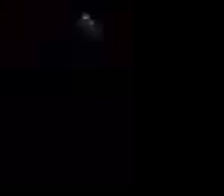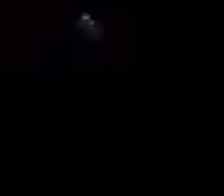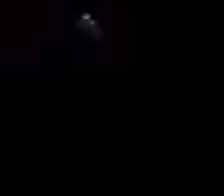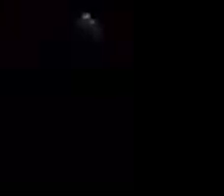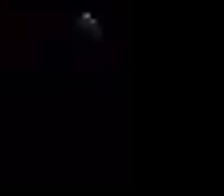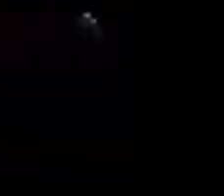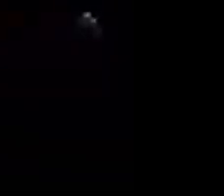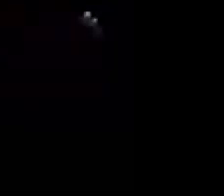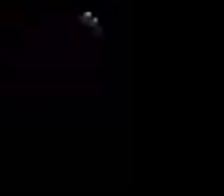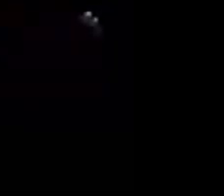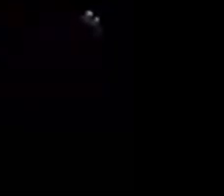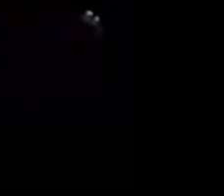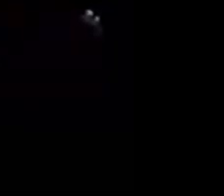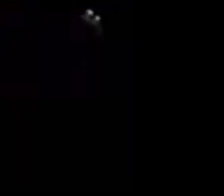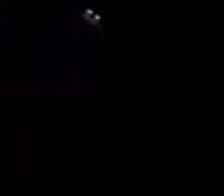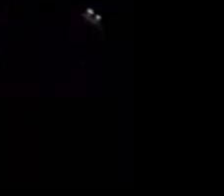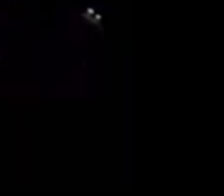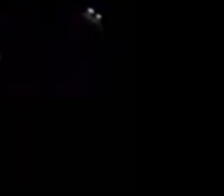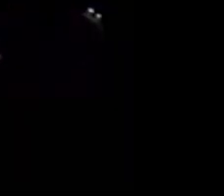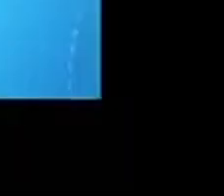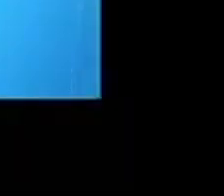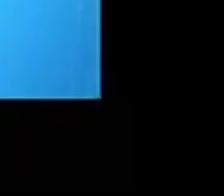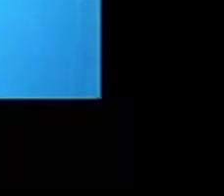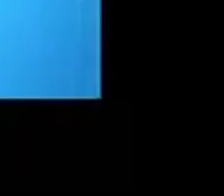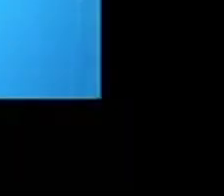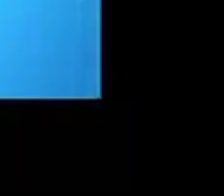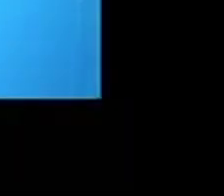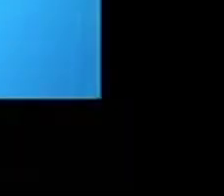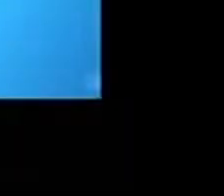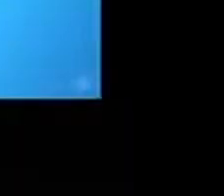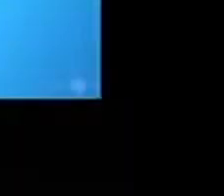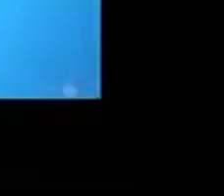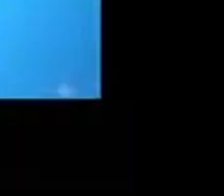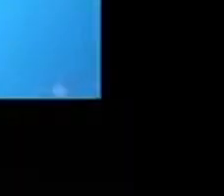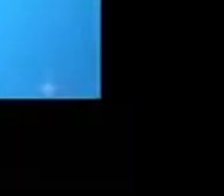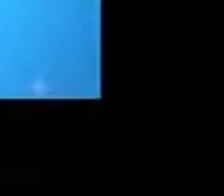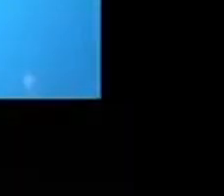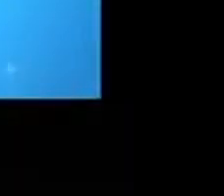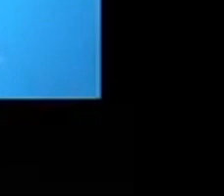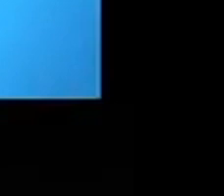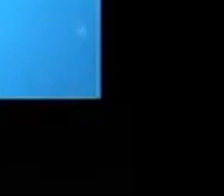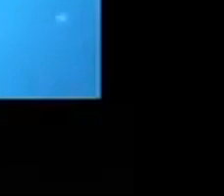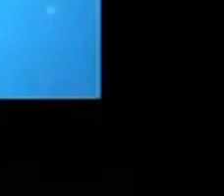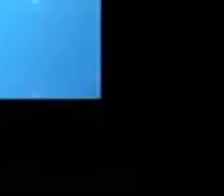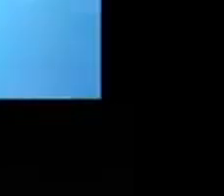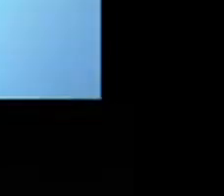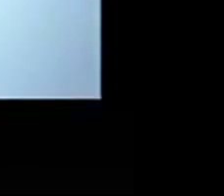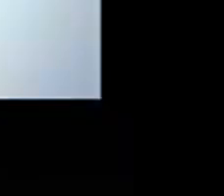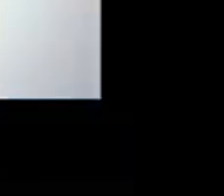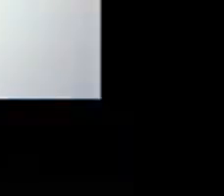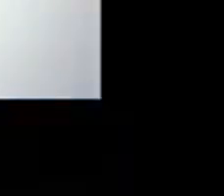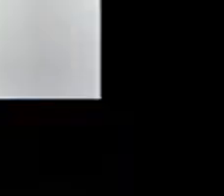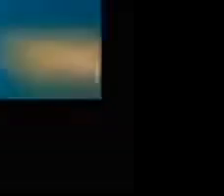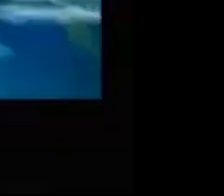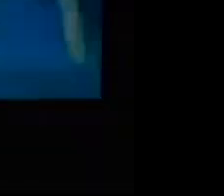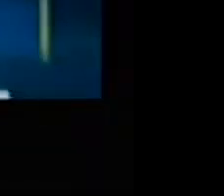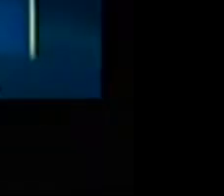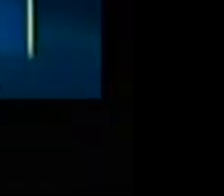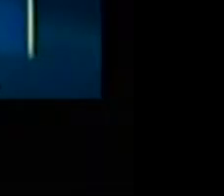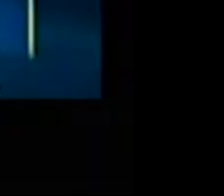three your time has come gck the gospel to every